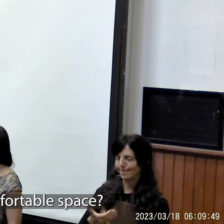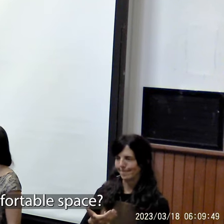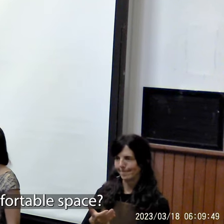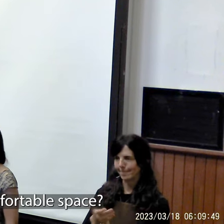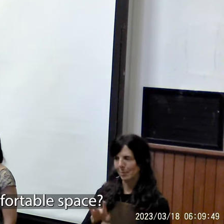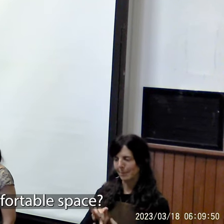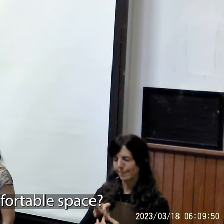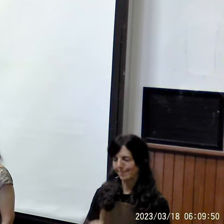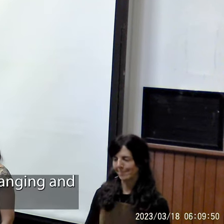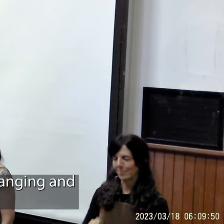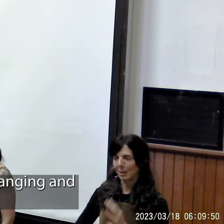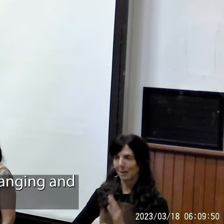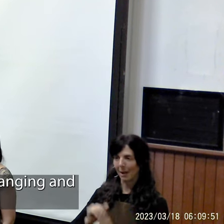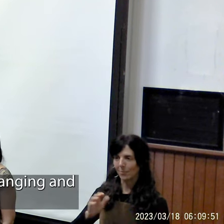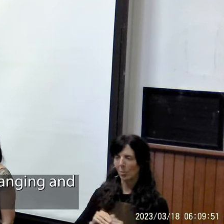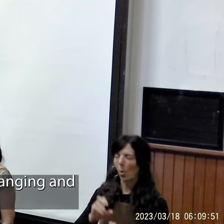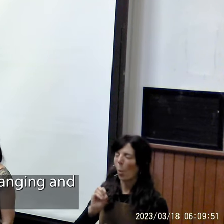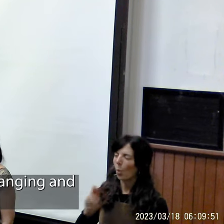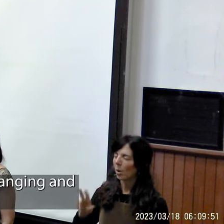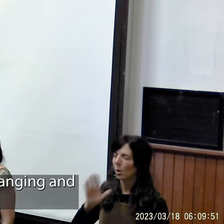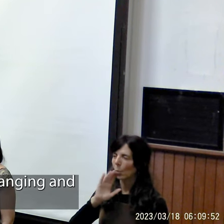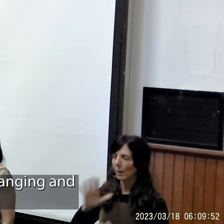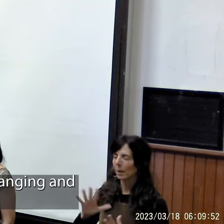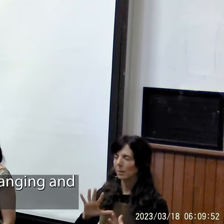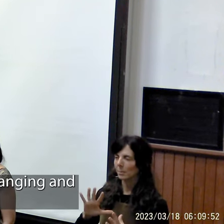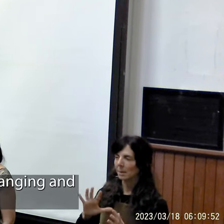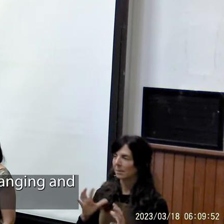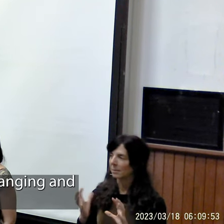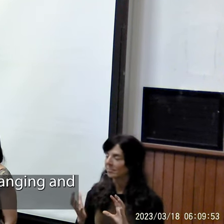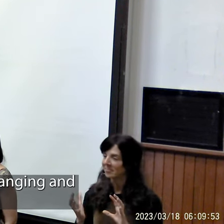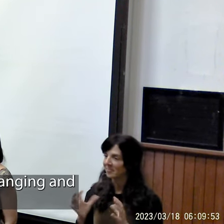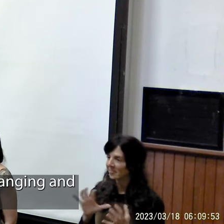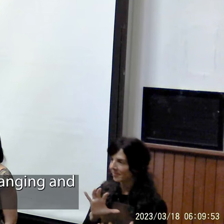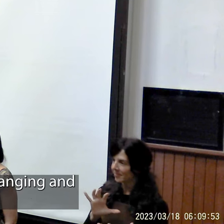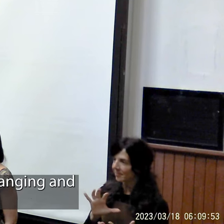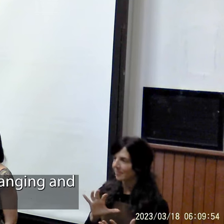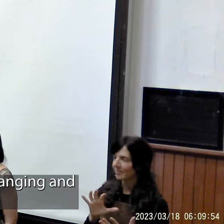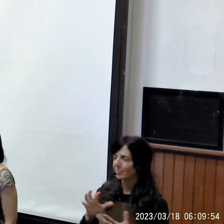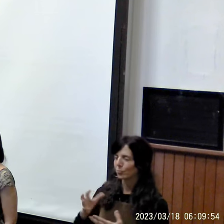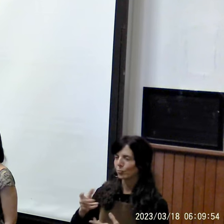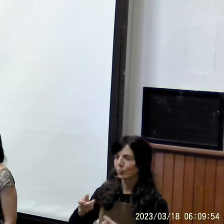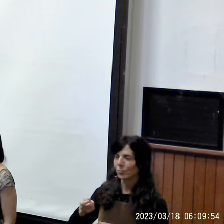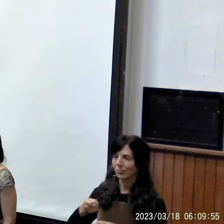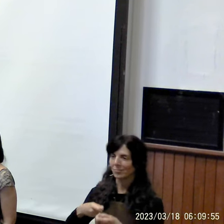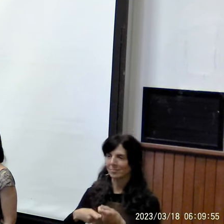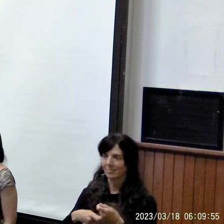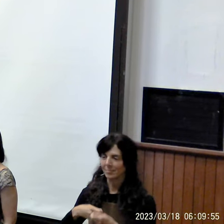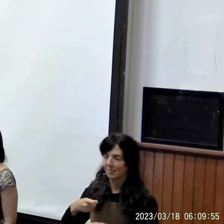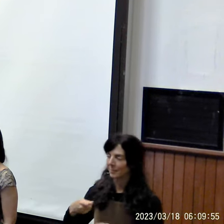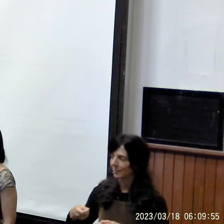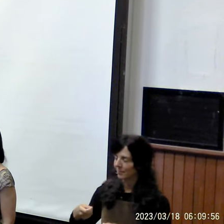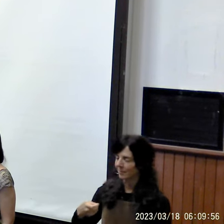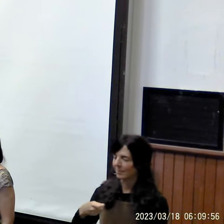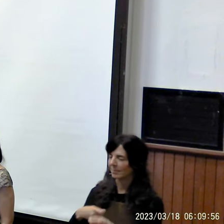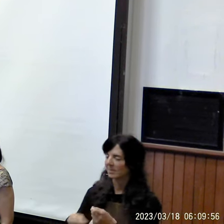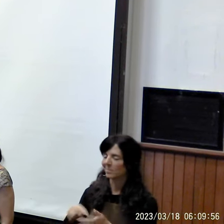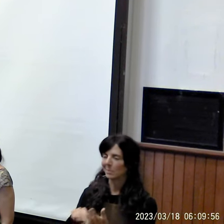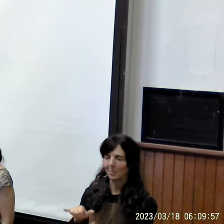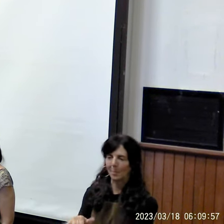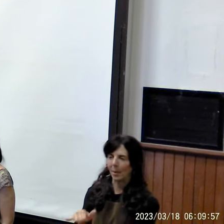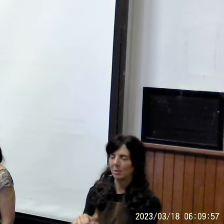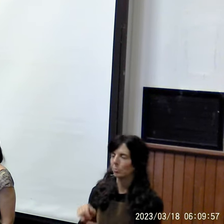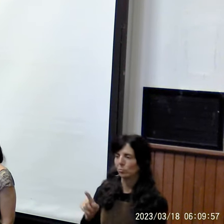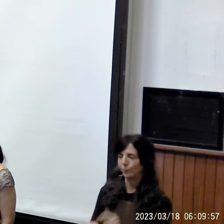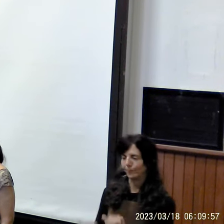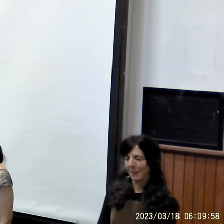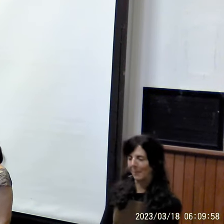one comfortable space, or is it always just going to be shifting and changing and amorphous in a way that it will never really be able